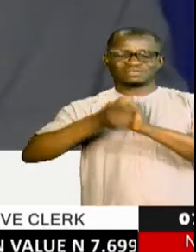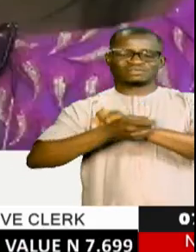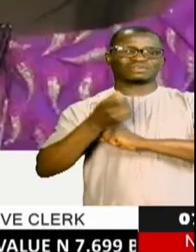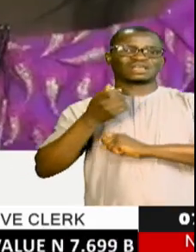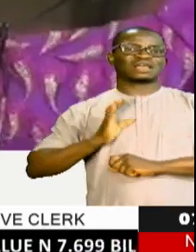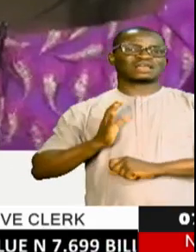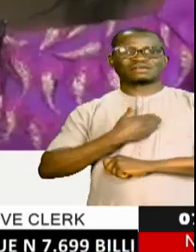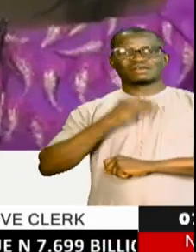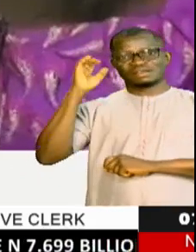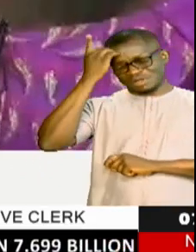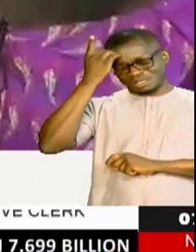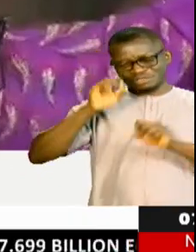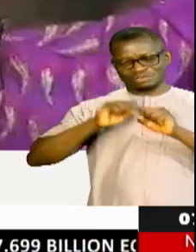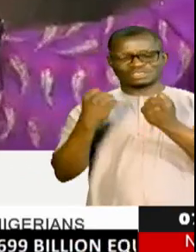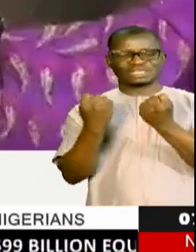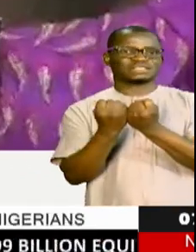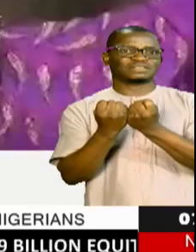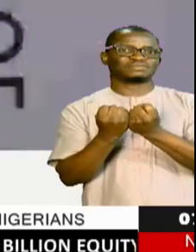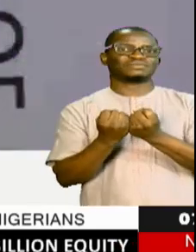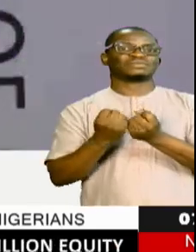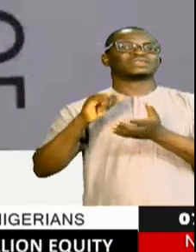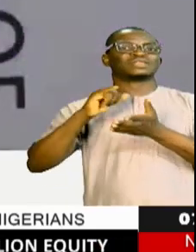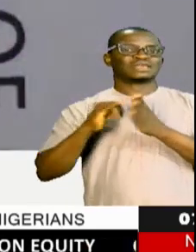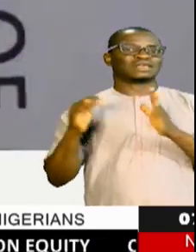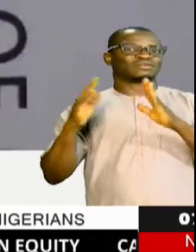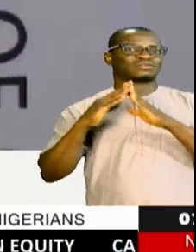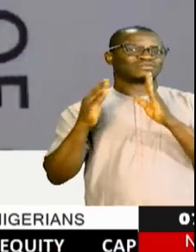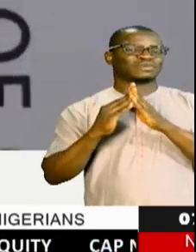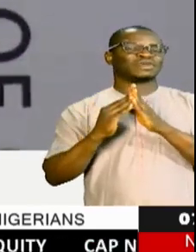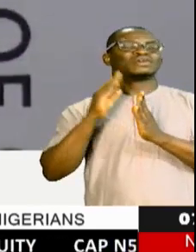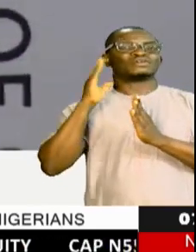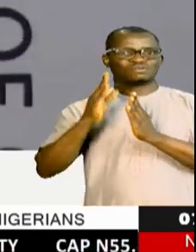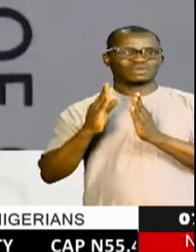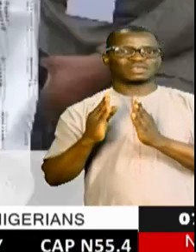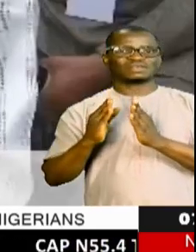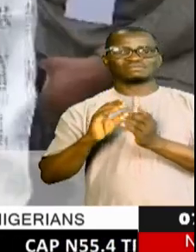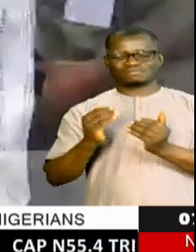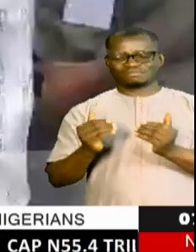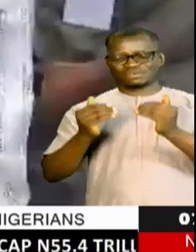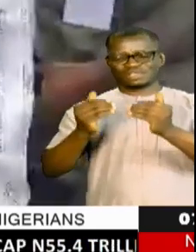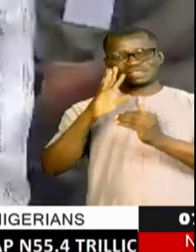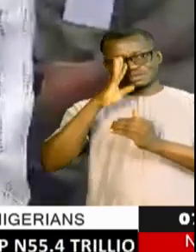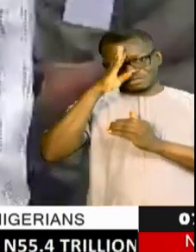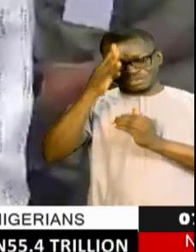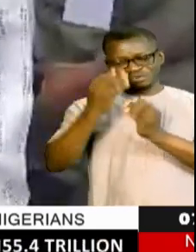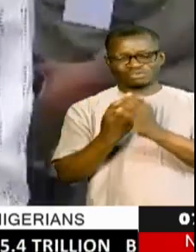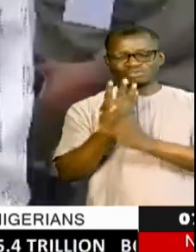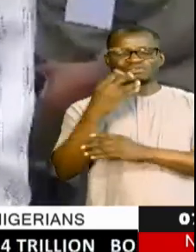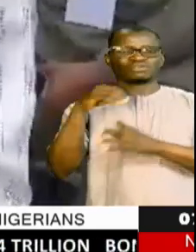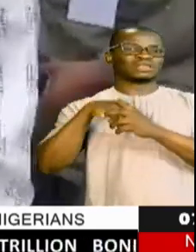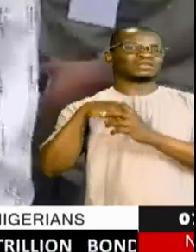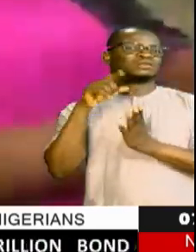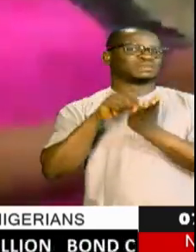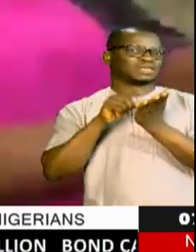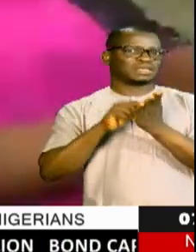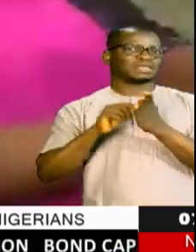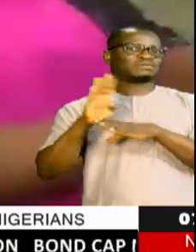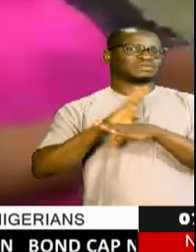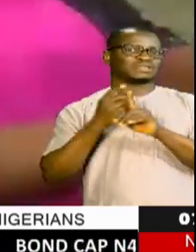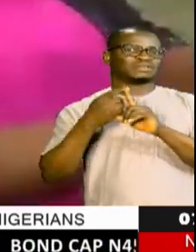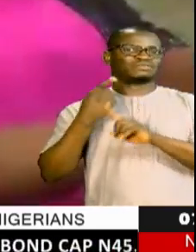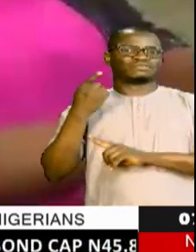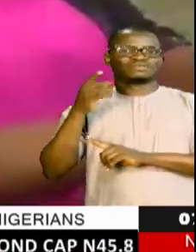society. The fallout of the conference is expected to rekindle innovation and growth in the media industry. In